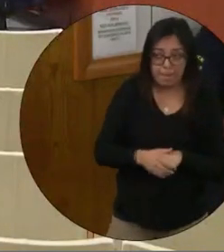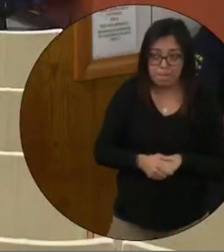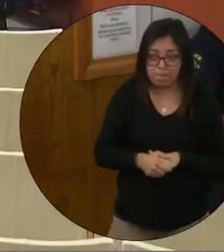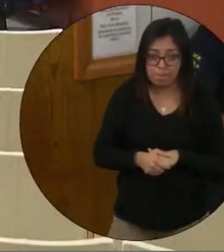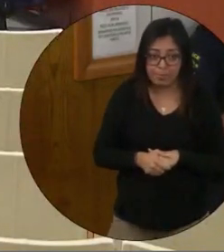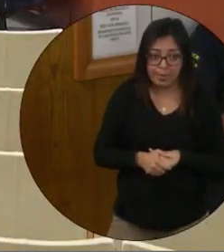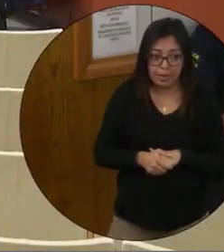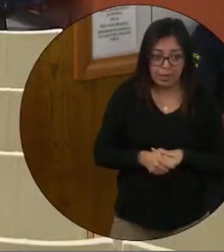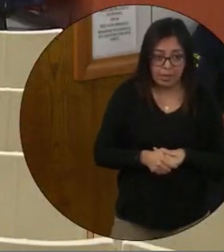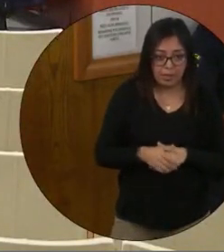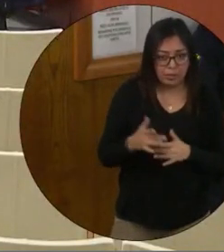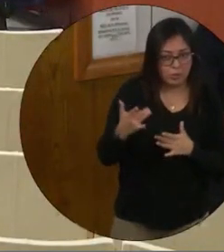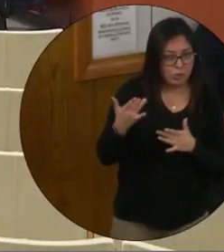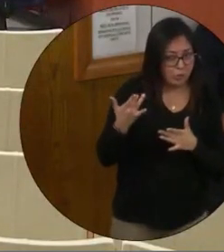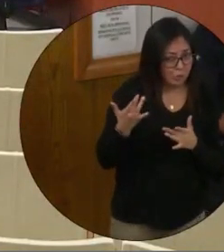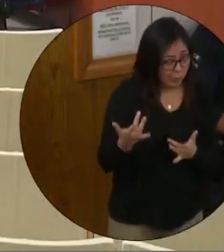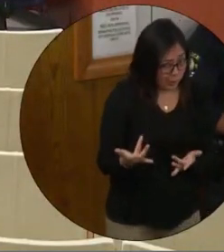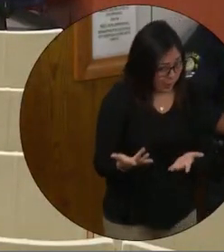Usually.